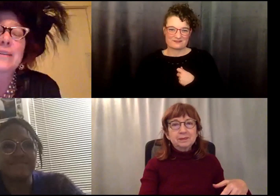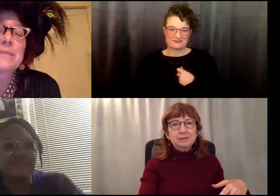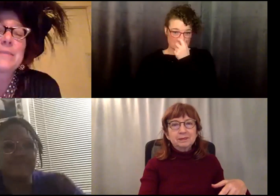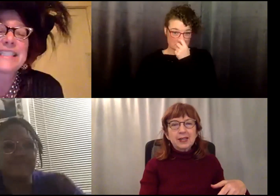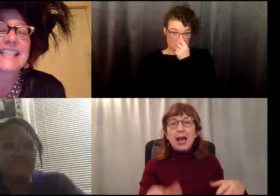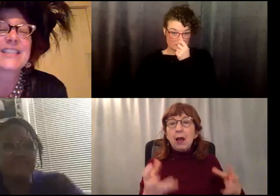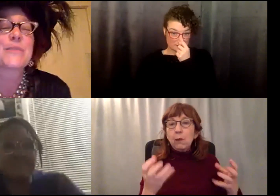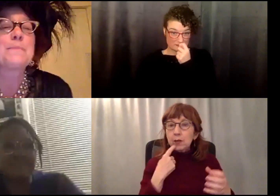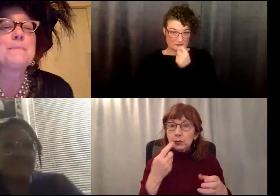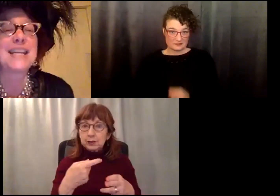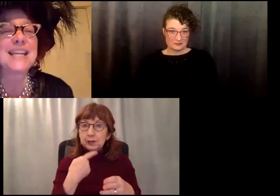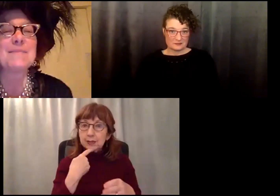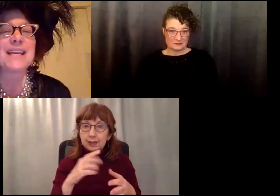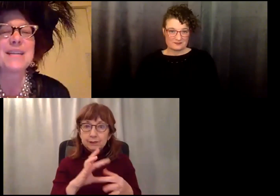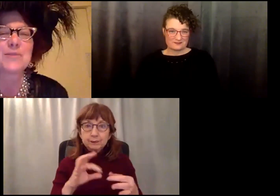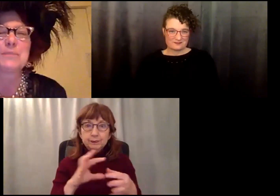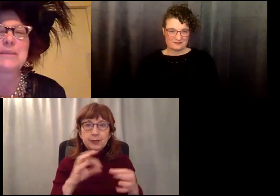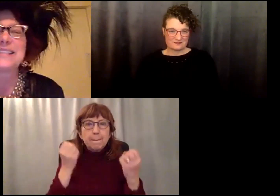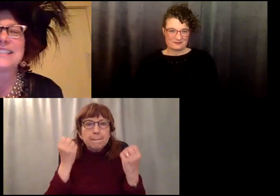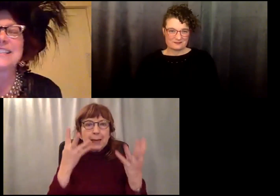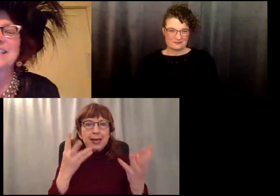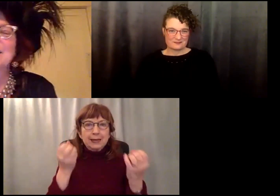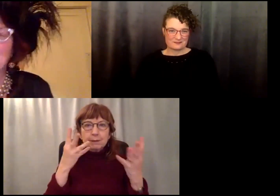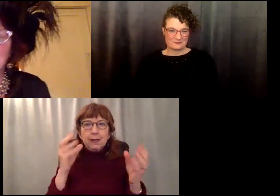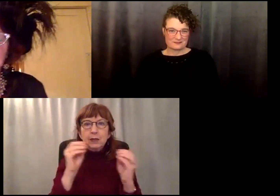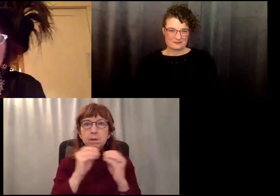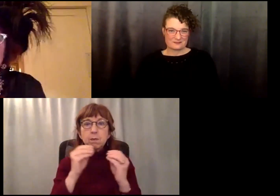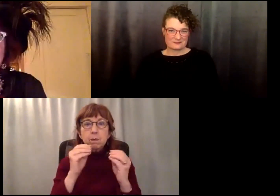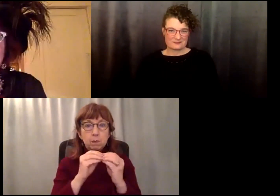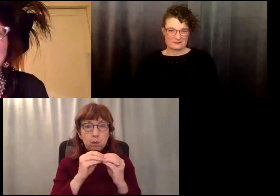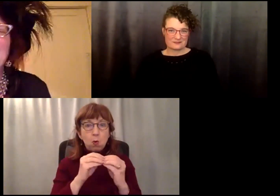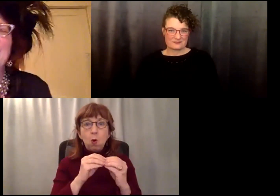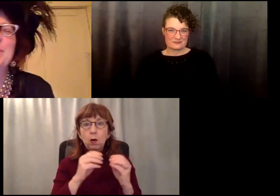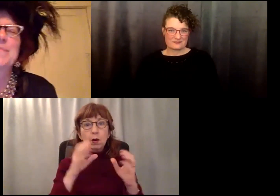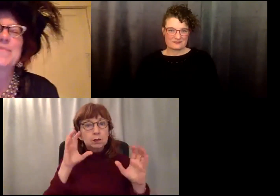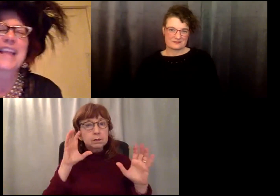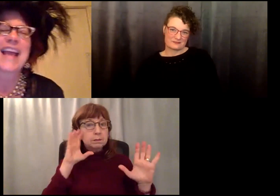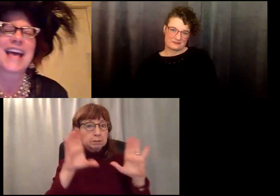I want to mention that there are many, many more pieces in the show.